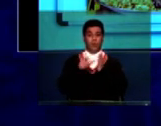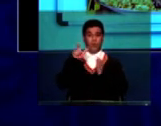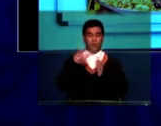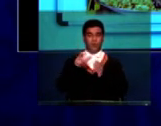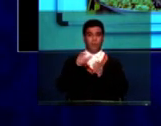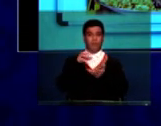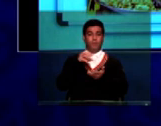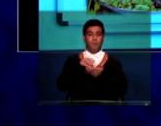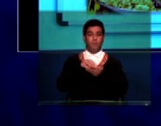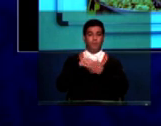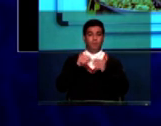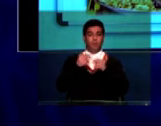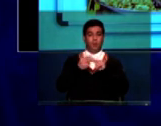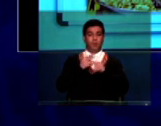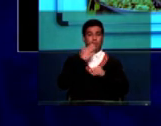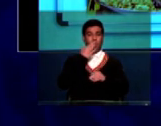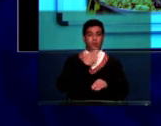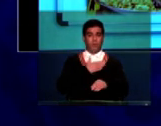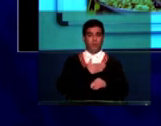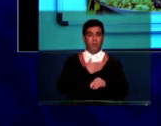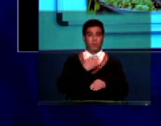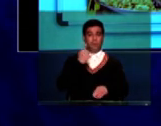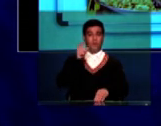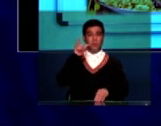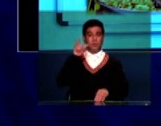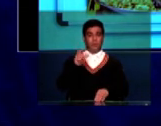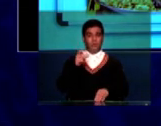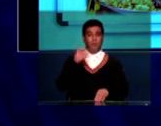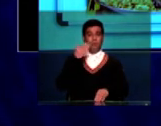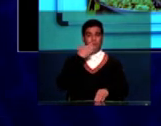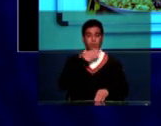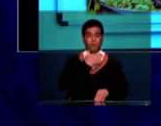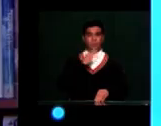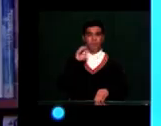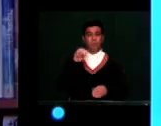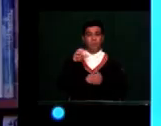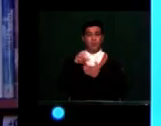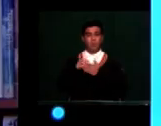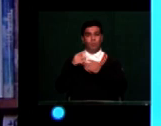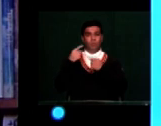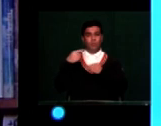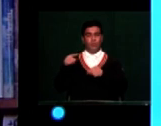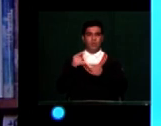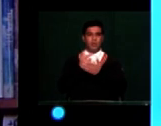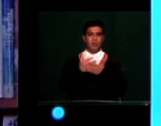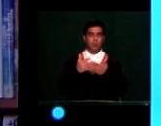yoqtiradi. 1 nafar o'quvchi palov va mantidan tashqari boshqa taomni,